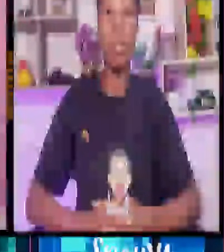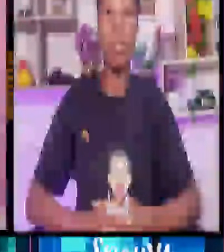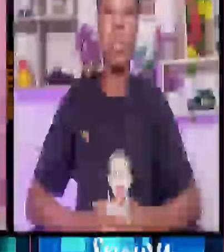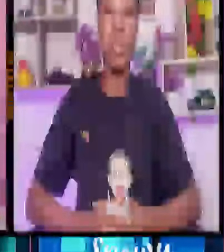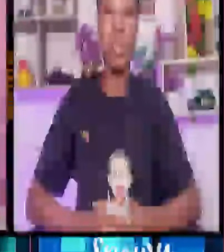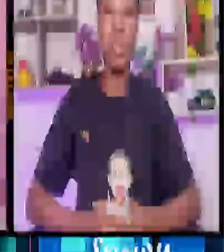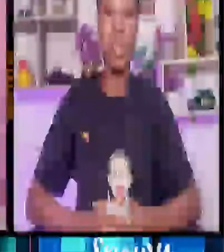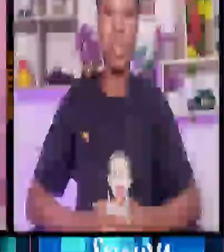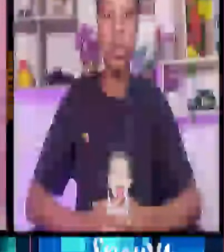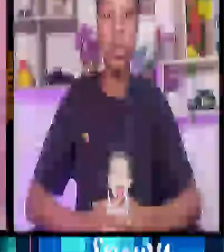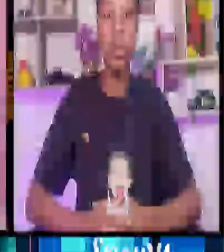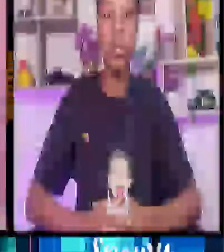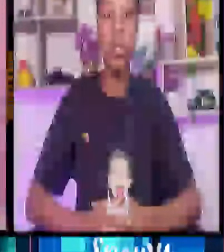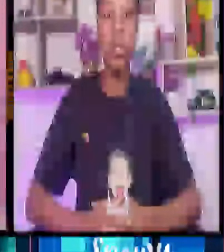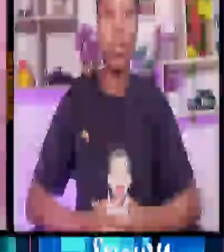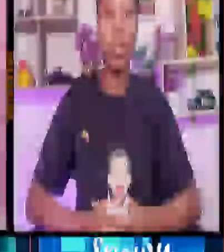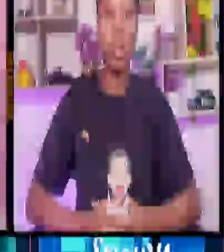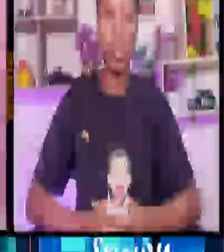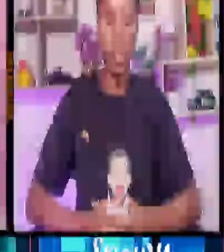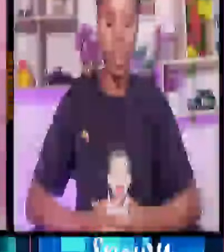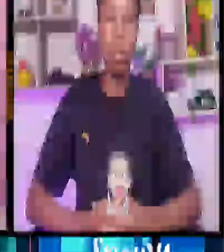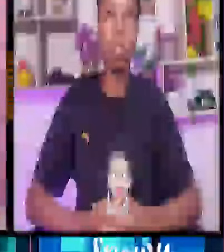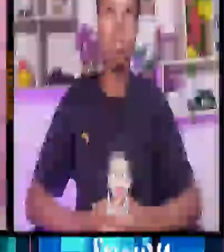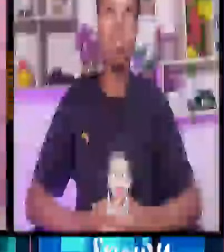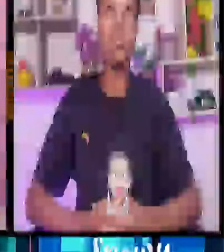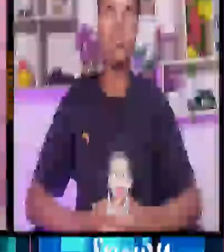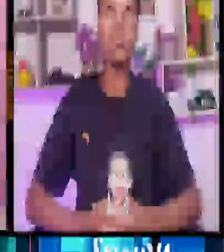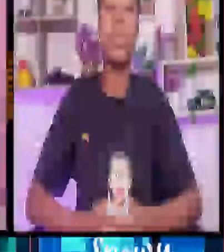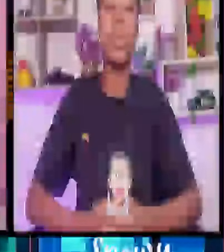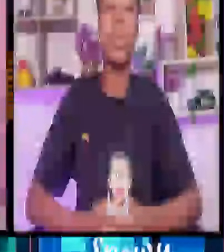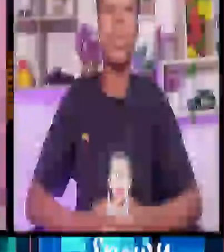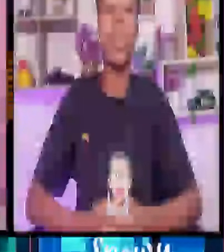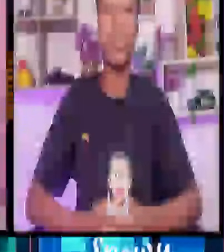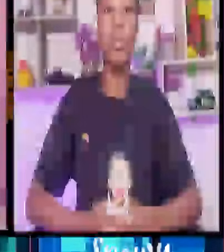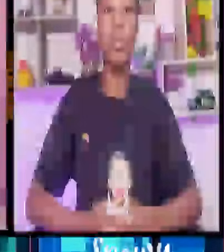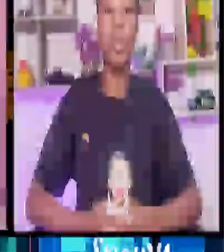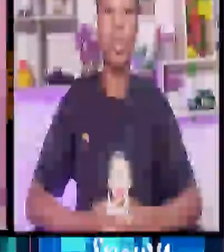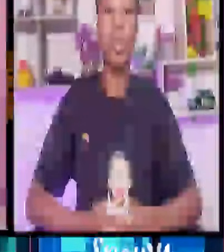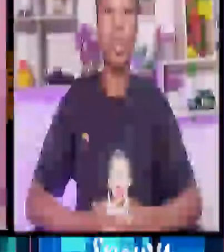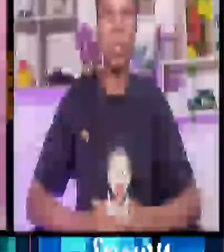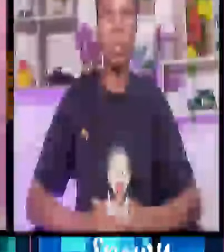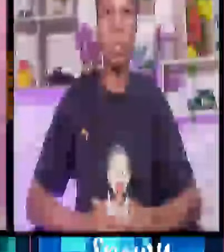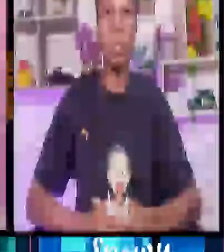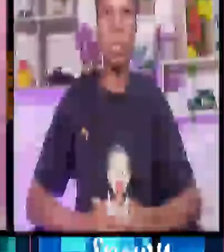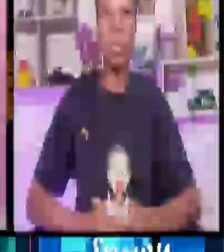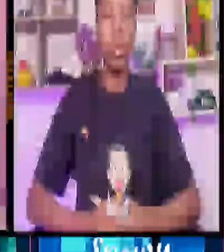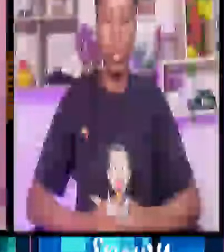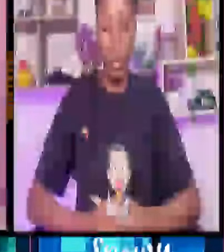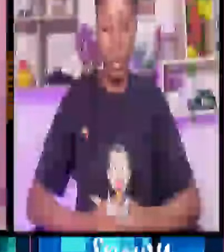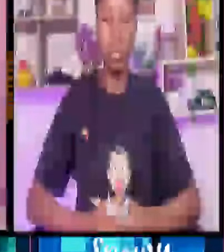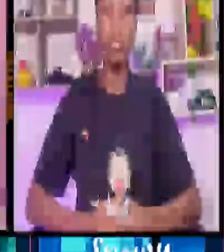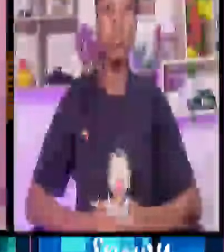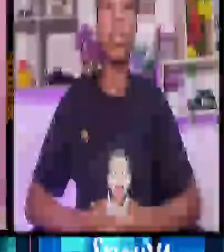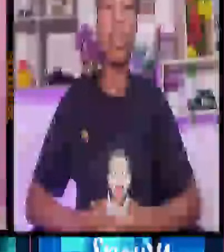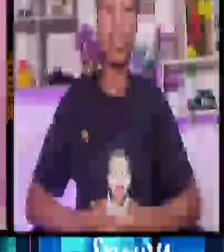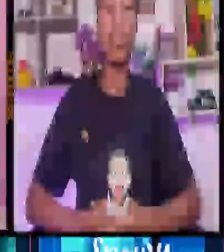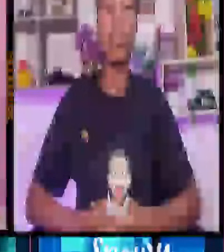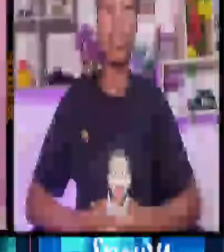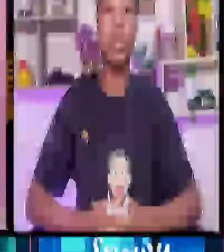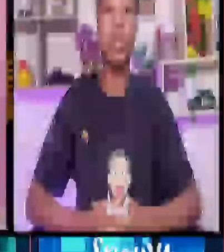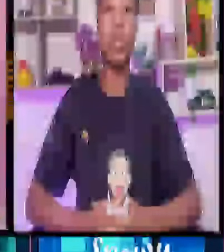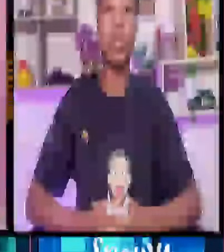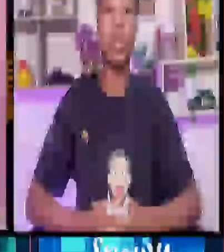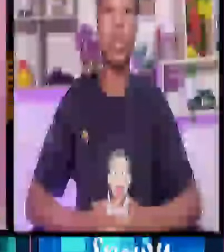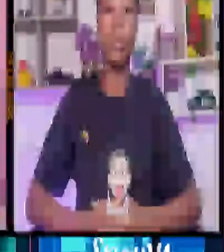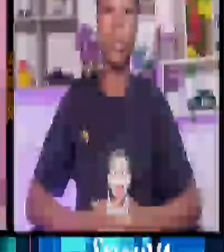as though it was designed for him to lose an election. So you cannot play the all-straight game. and come on